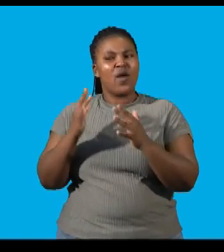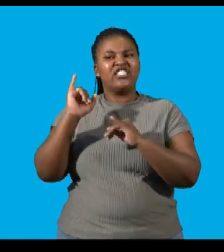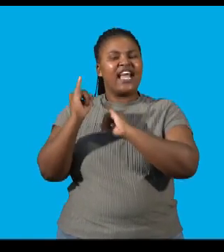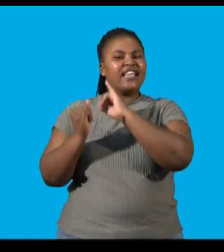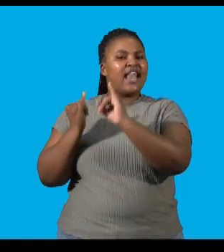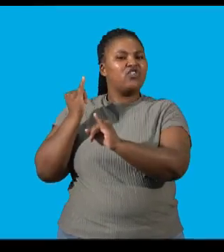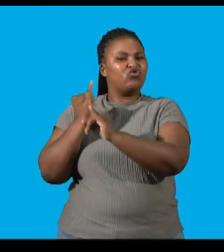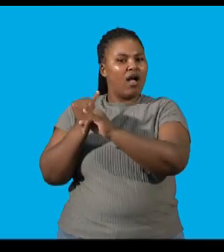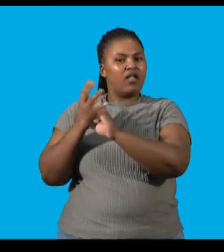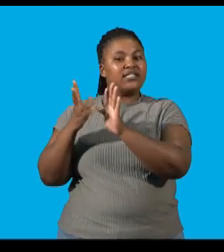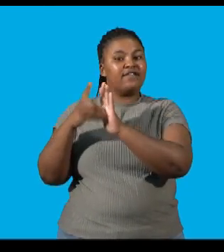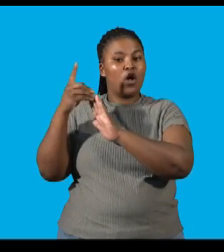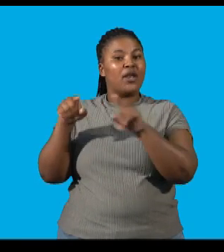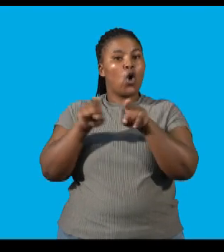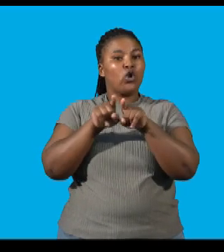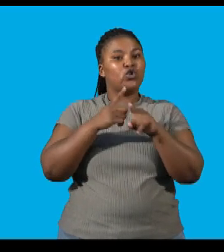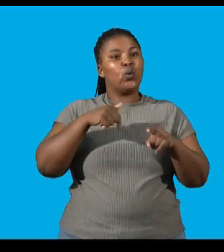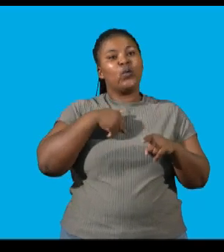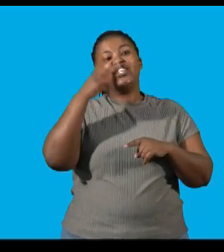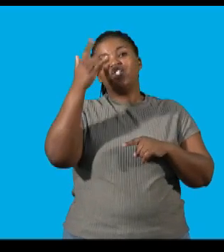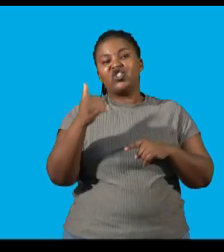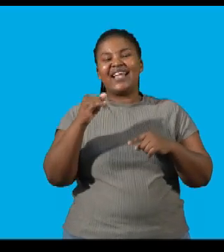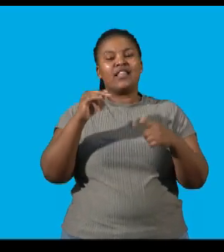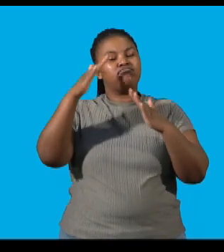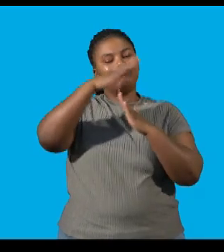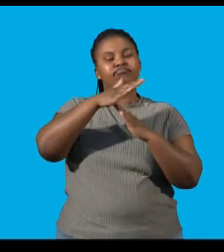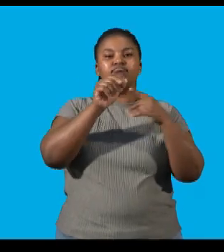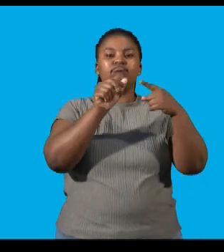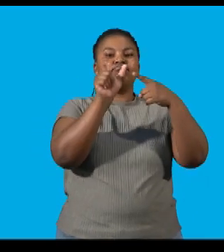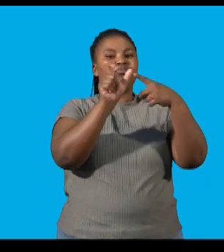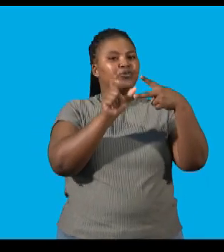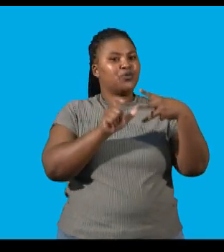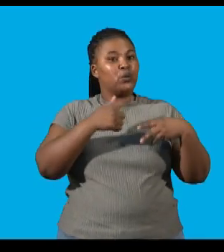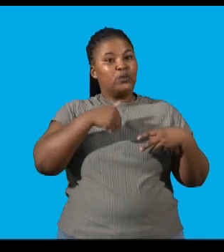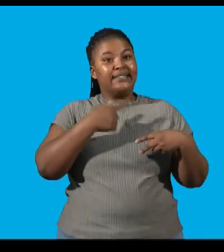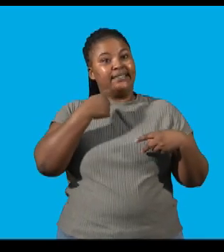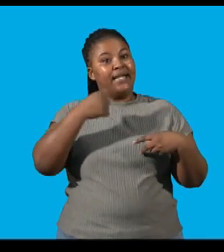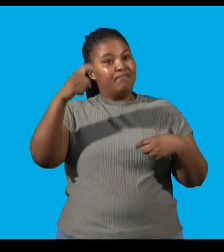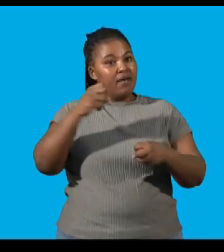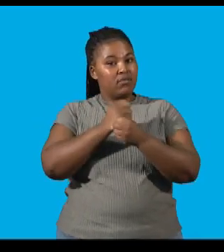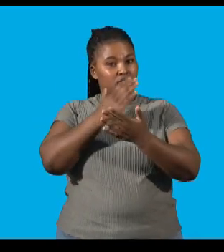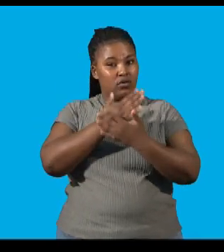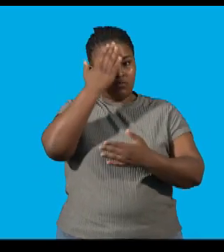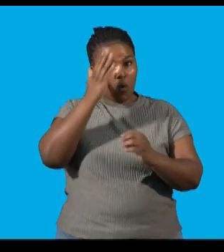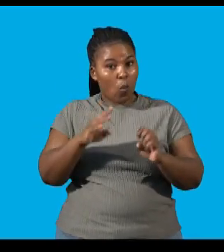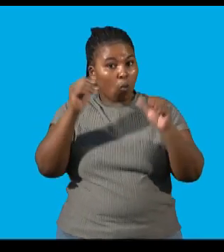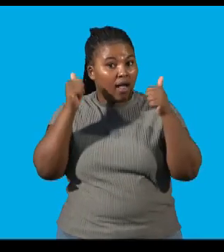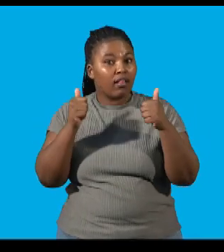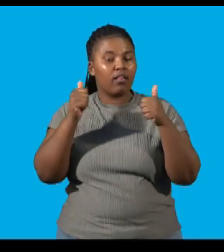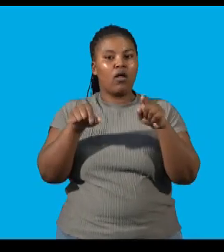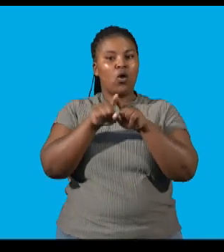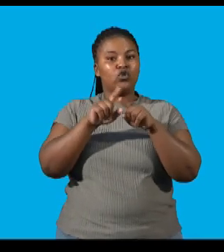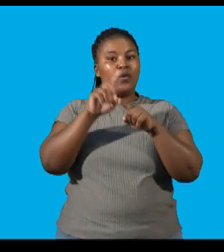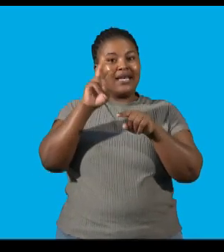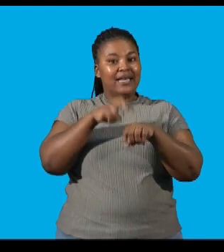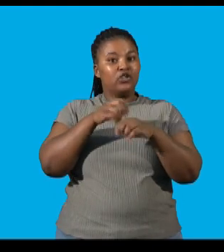encourage industrial development. We also looked at the key concepts that we said you should familiarize yourself